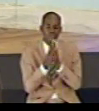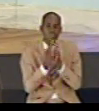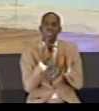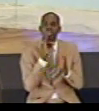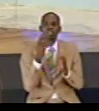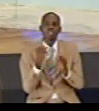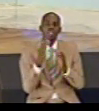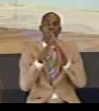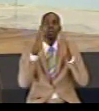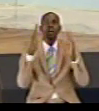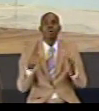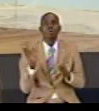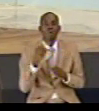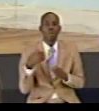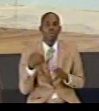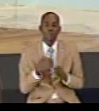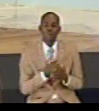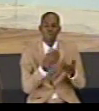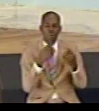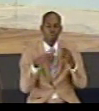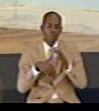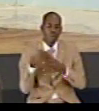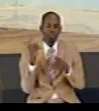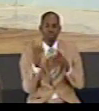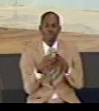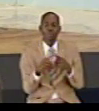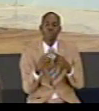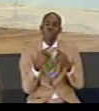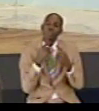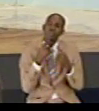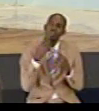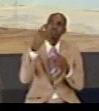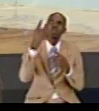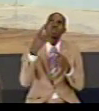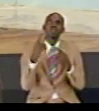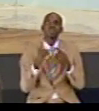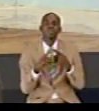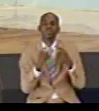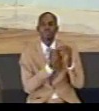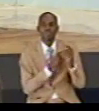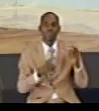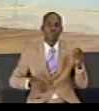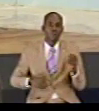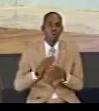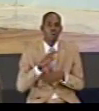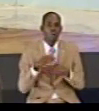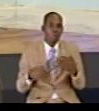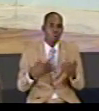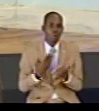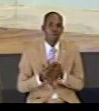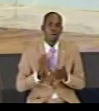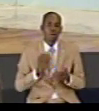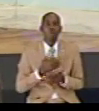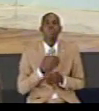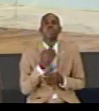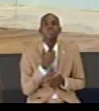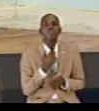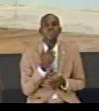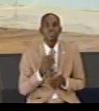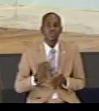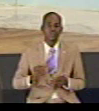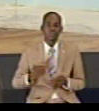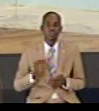pour out our burden, pour out our sorrow, pour out our thirst, pour out